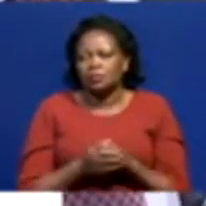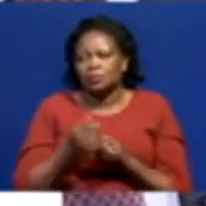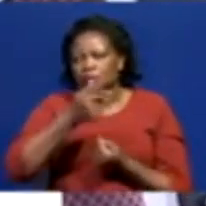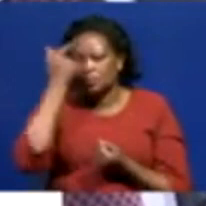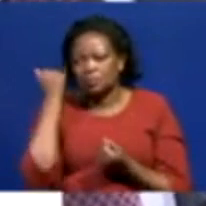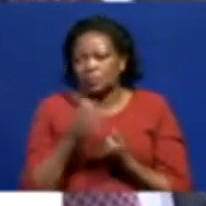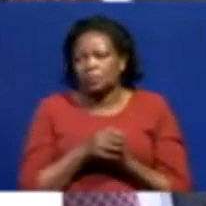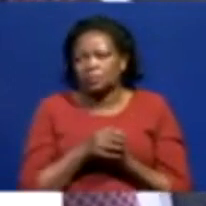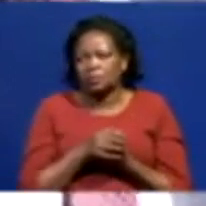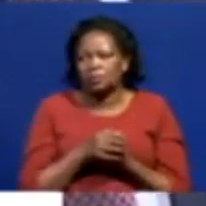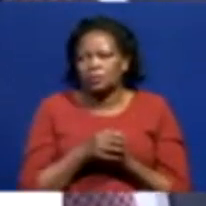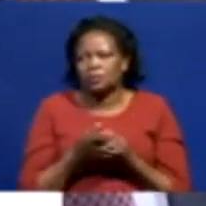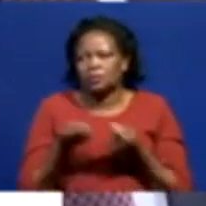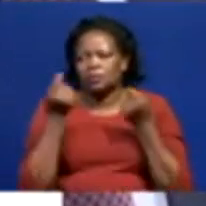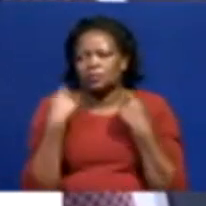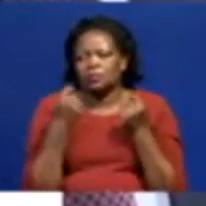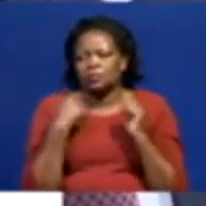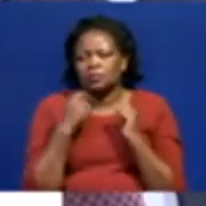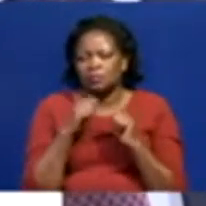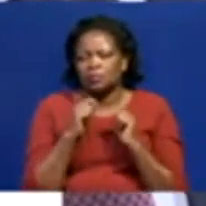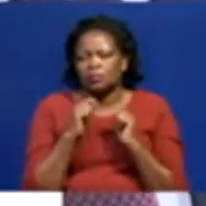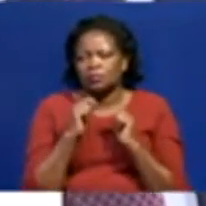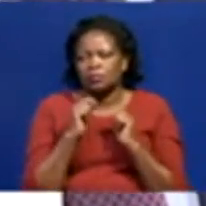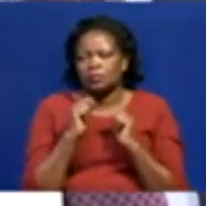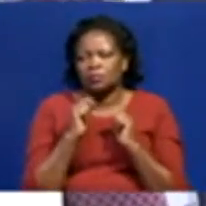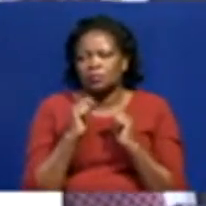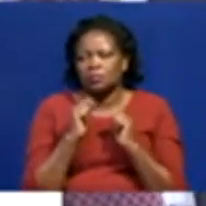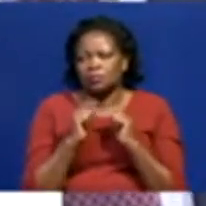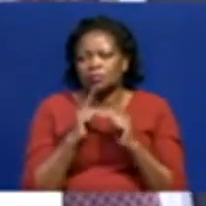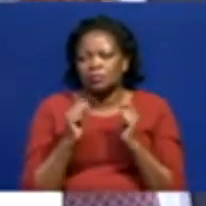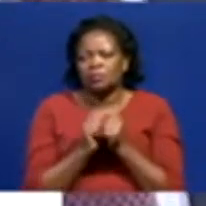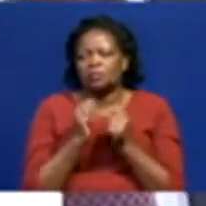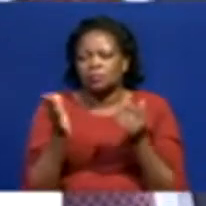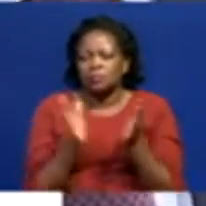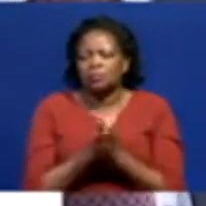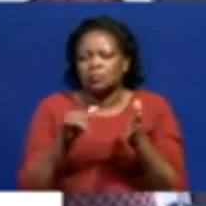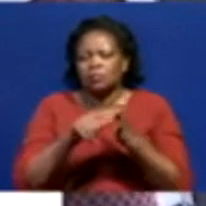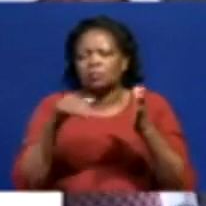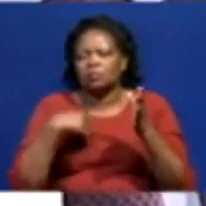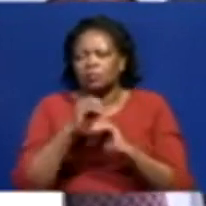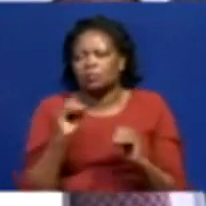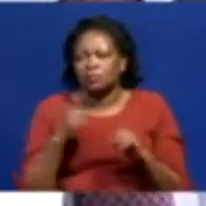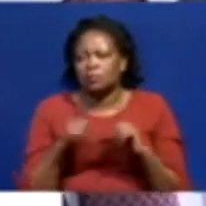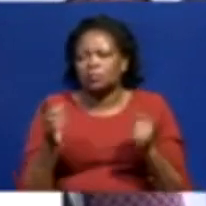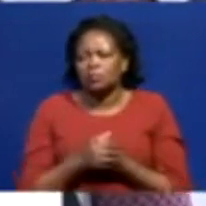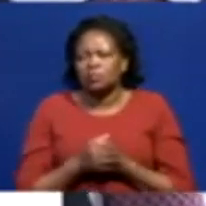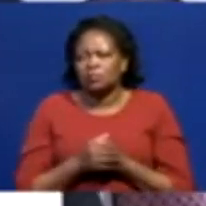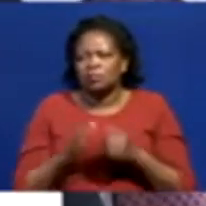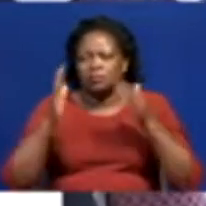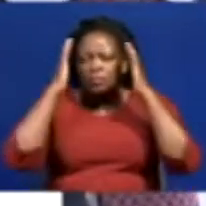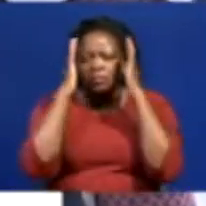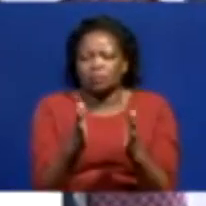been trying to aggregate from their end, and I don't think we'll have a problem. But the commitment